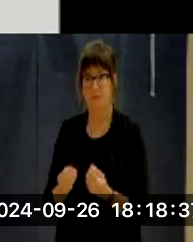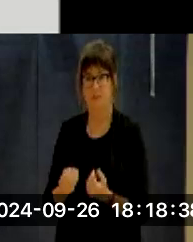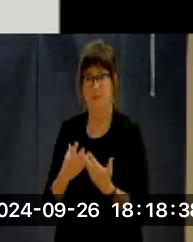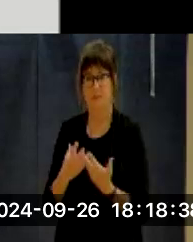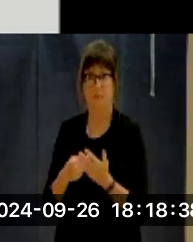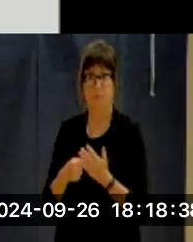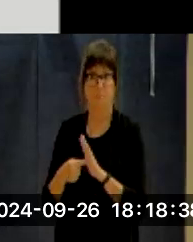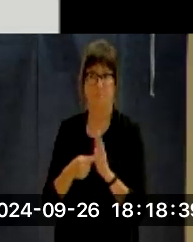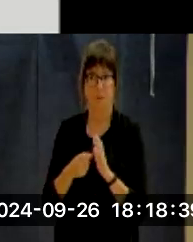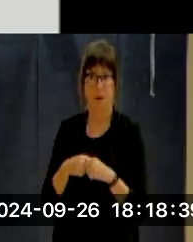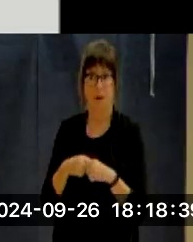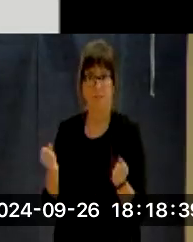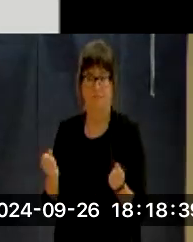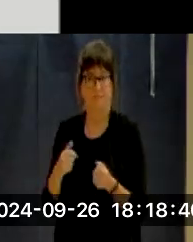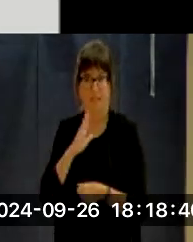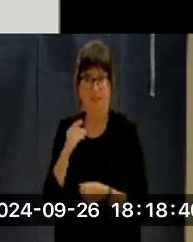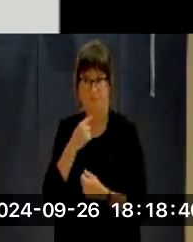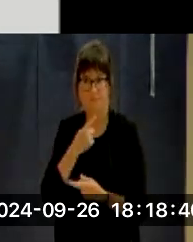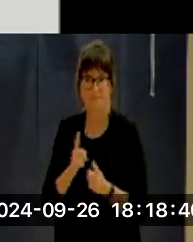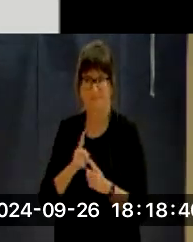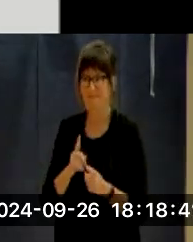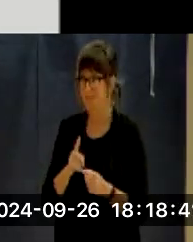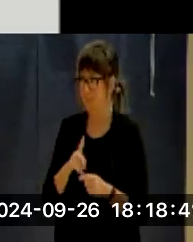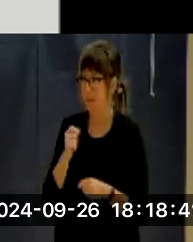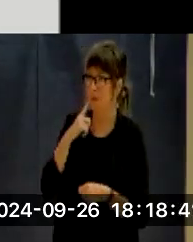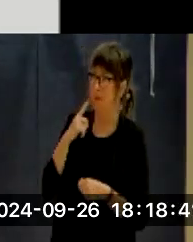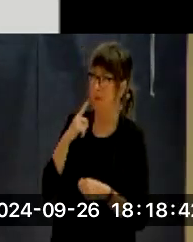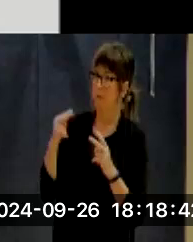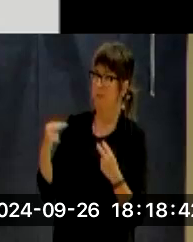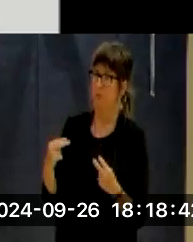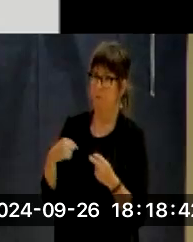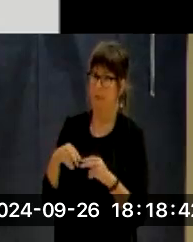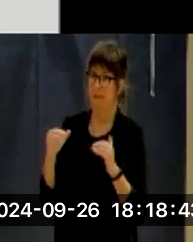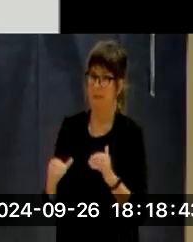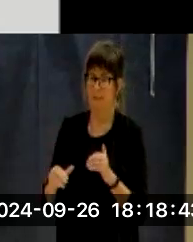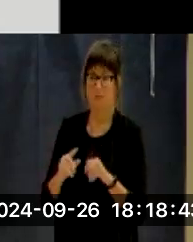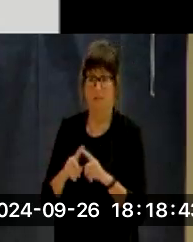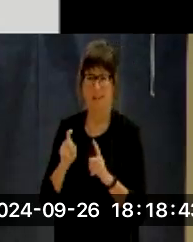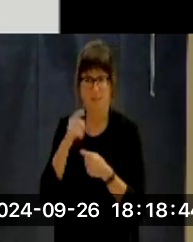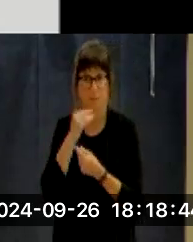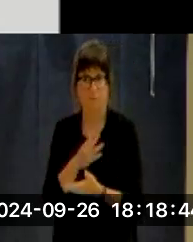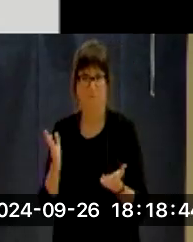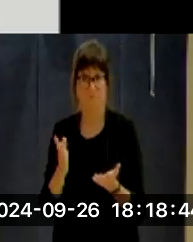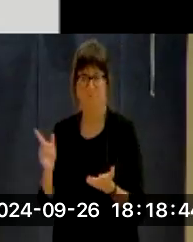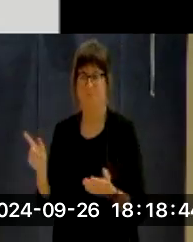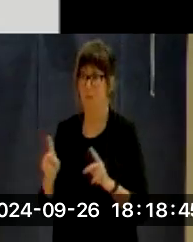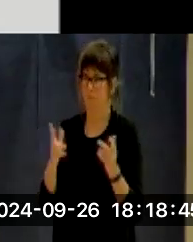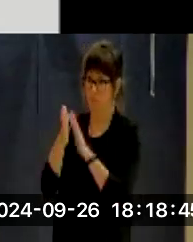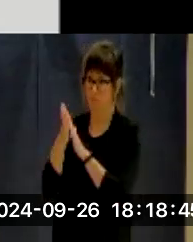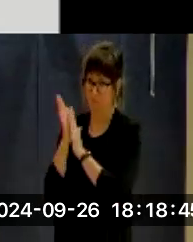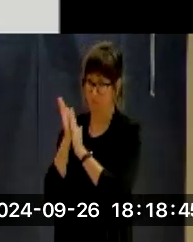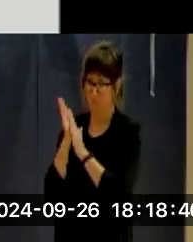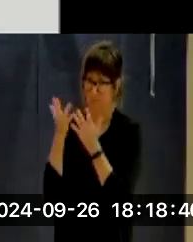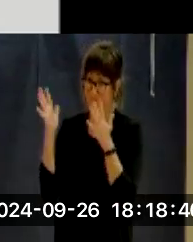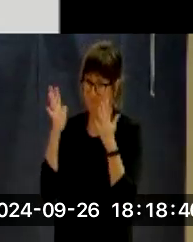I've never mentioned it because of the stigma, and I'm nervous about saying it, but I think I need to. Thank you to the Civil Rights Council. Thank